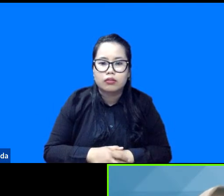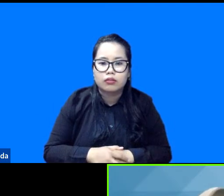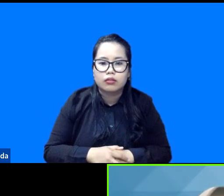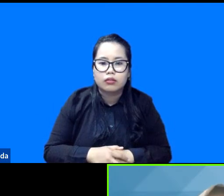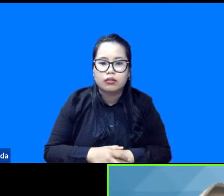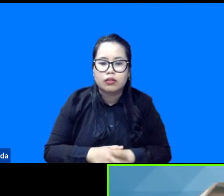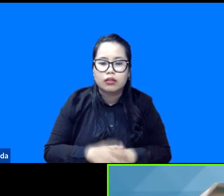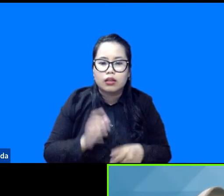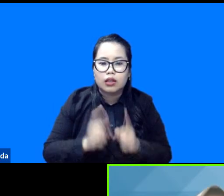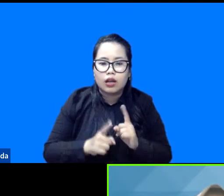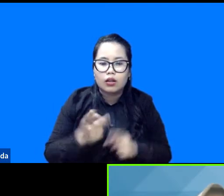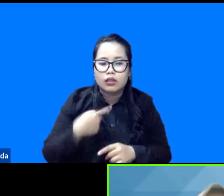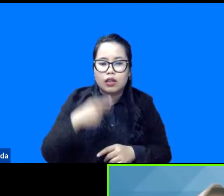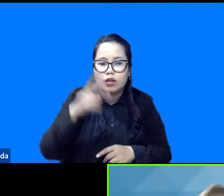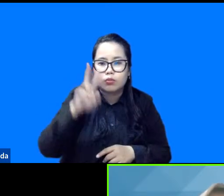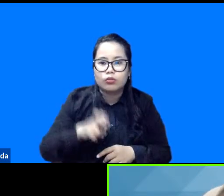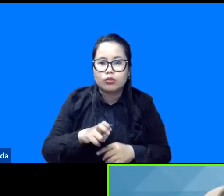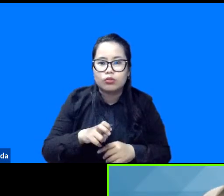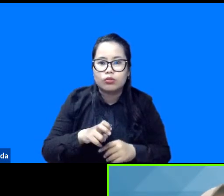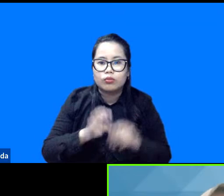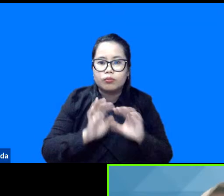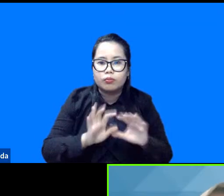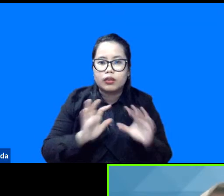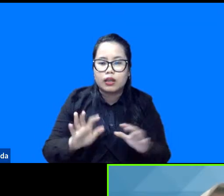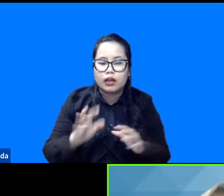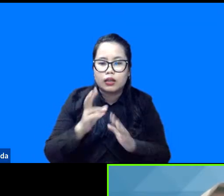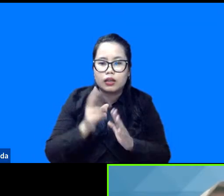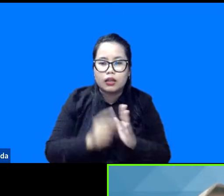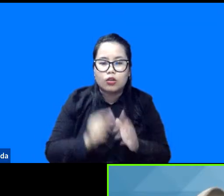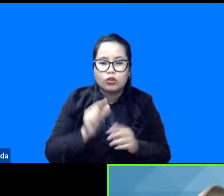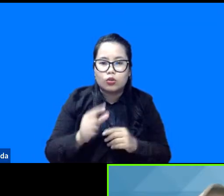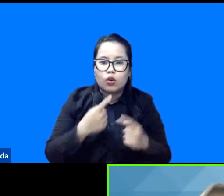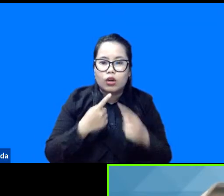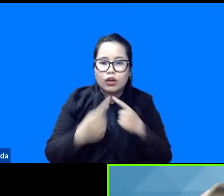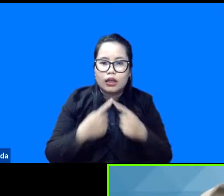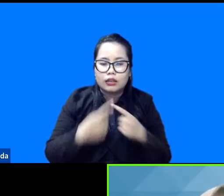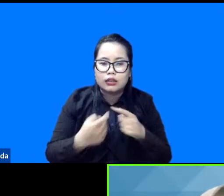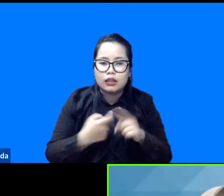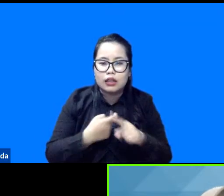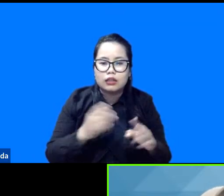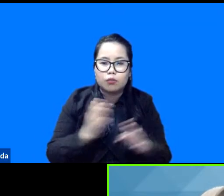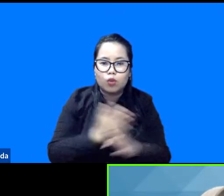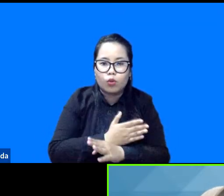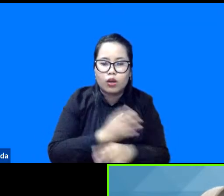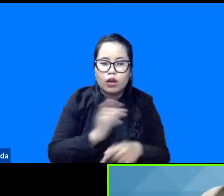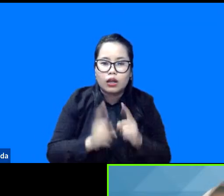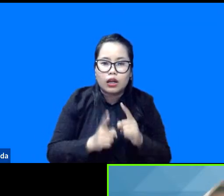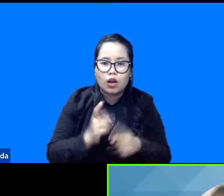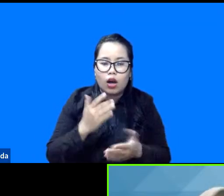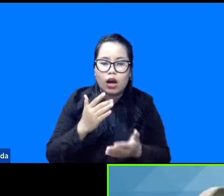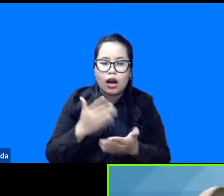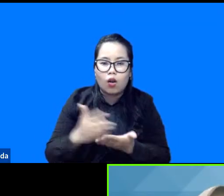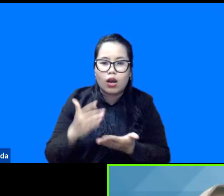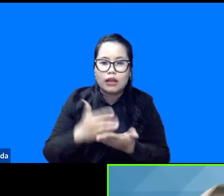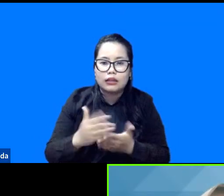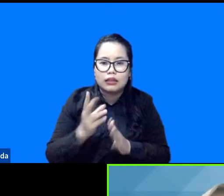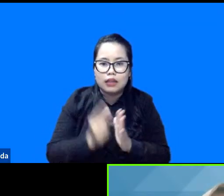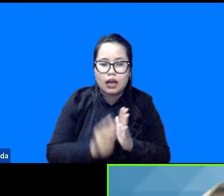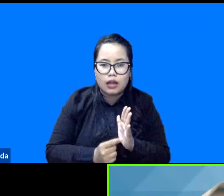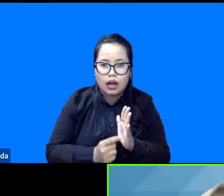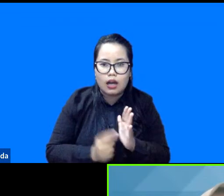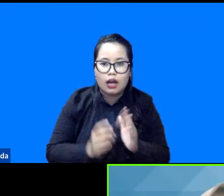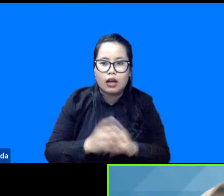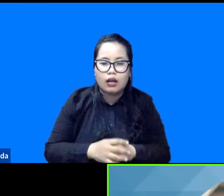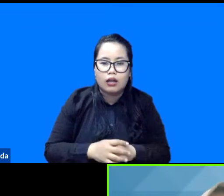to implement than before. So allocating more budget,